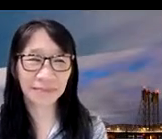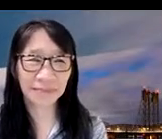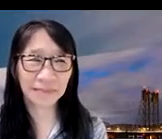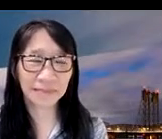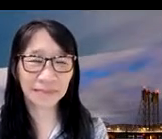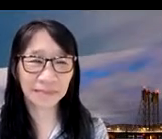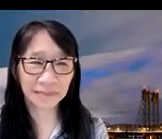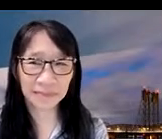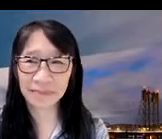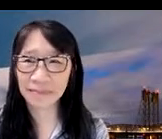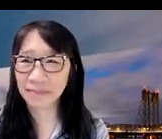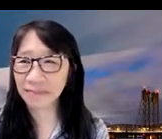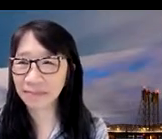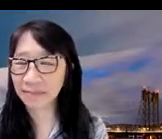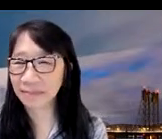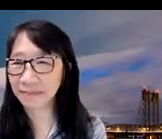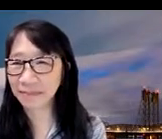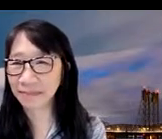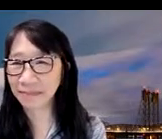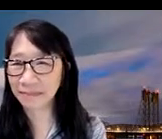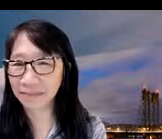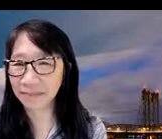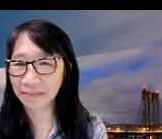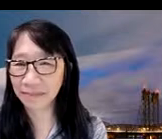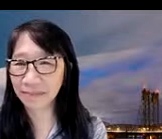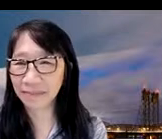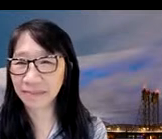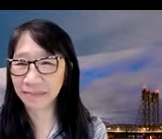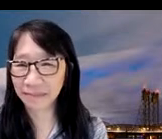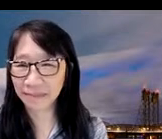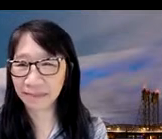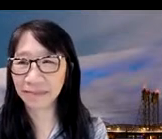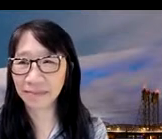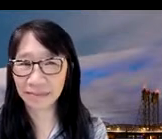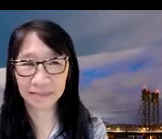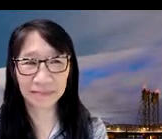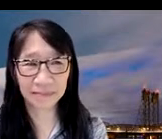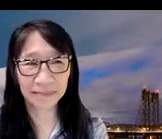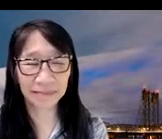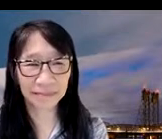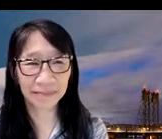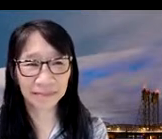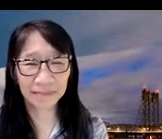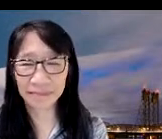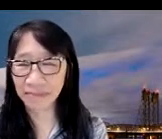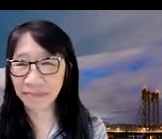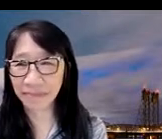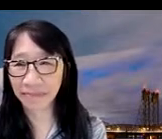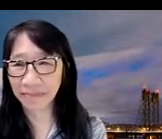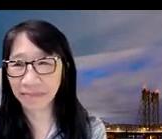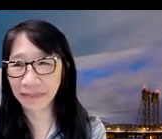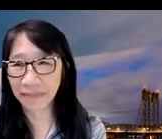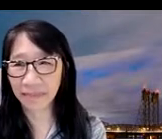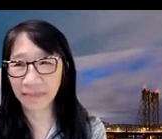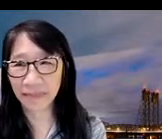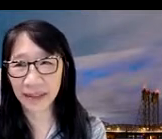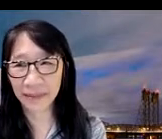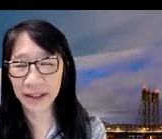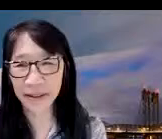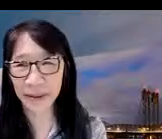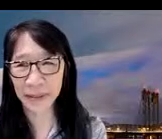more casual way, right? Not everyone's going to be racing up this thing. So great points,